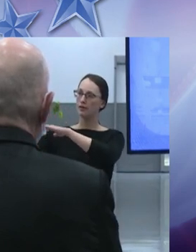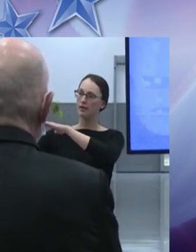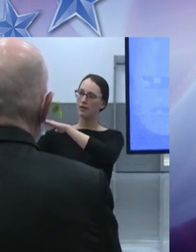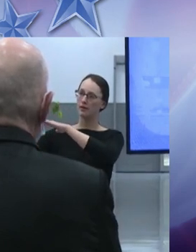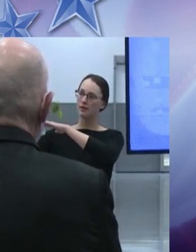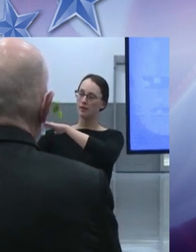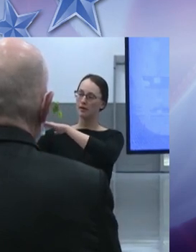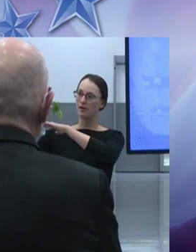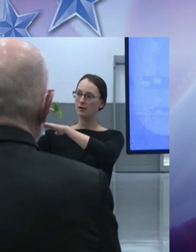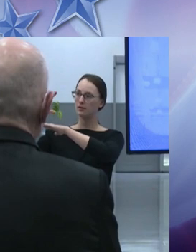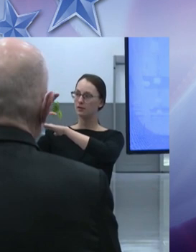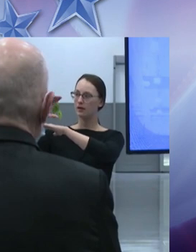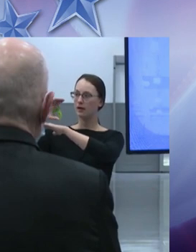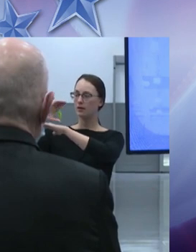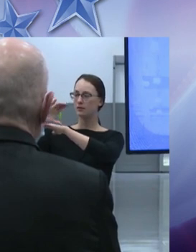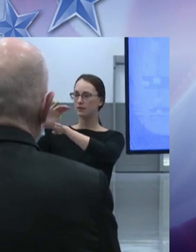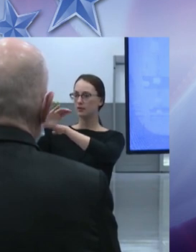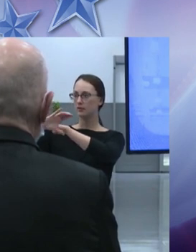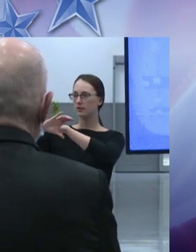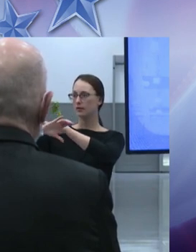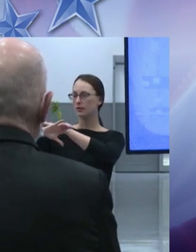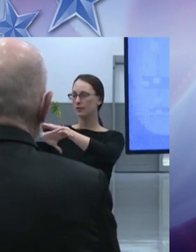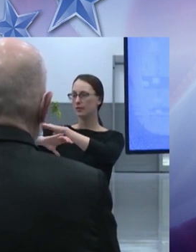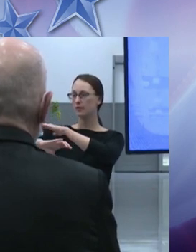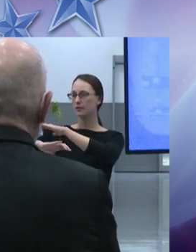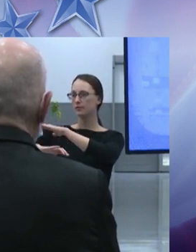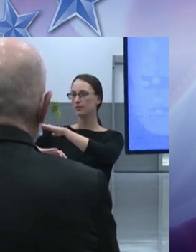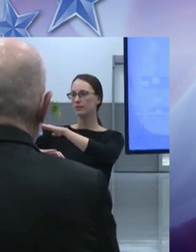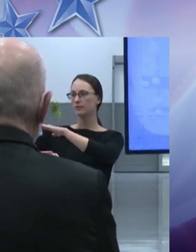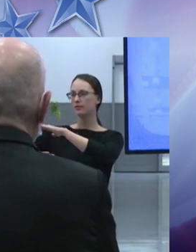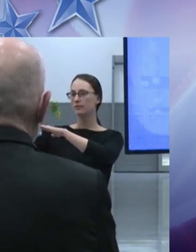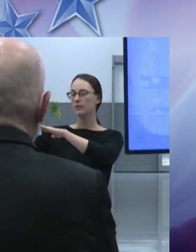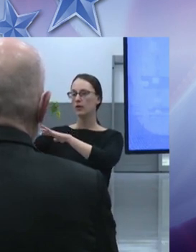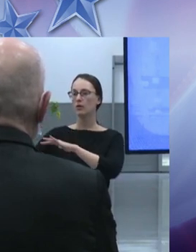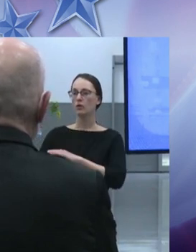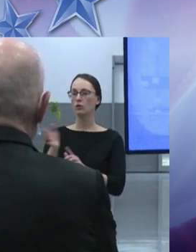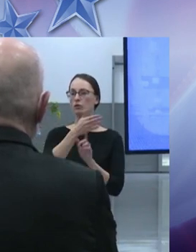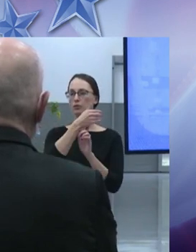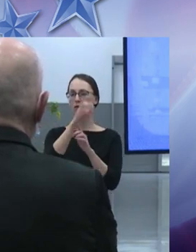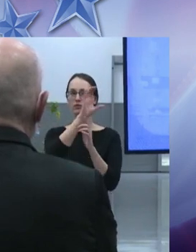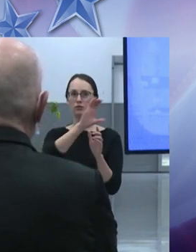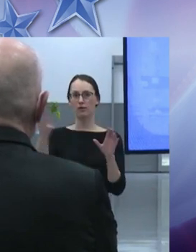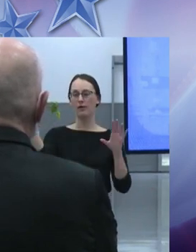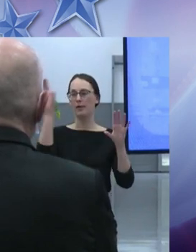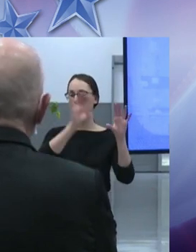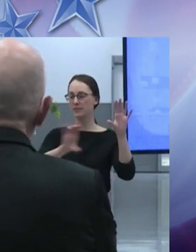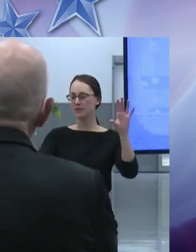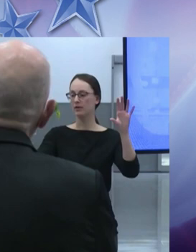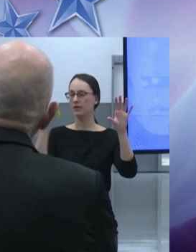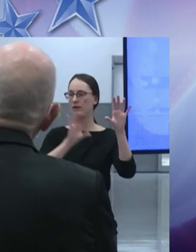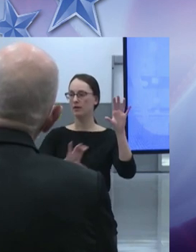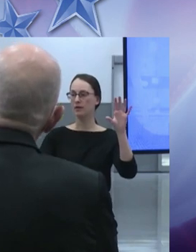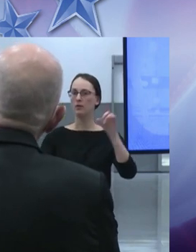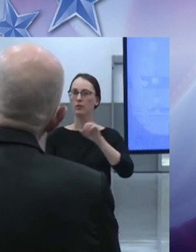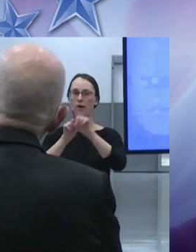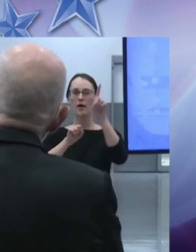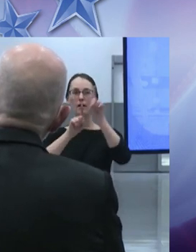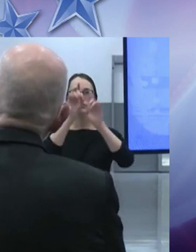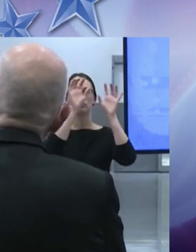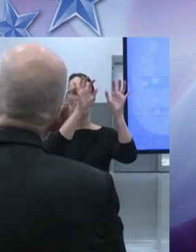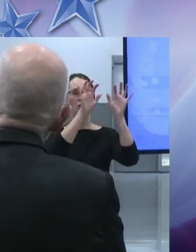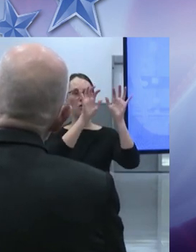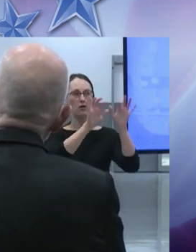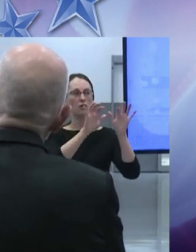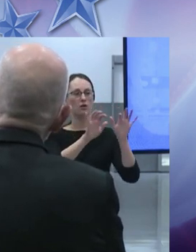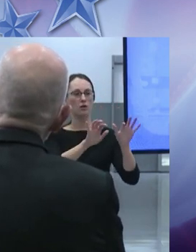the twilight's last gleaming whose broad stripes and bright